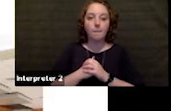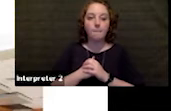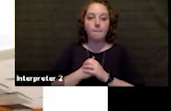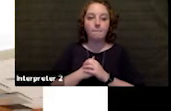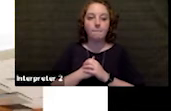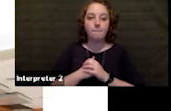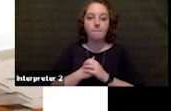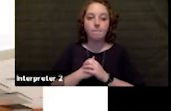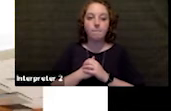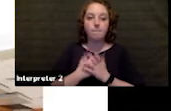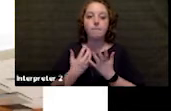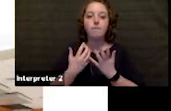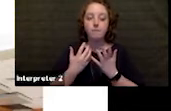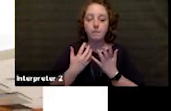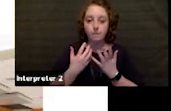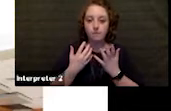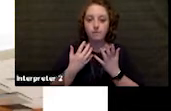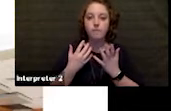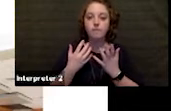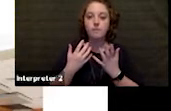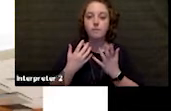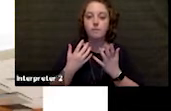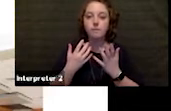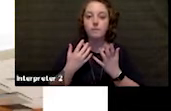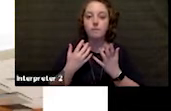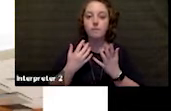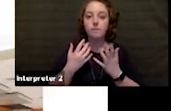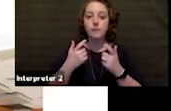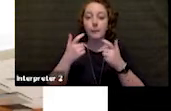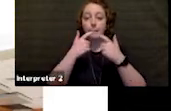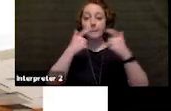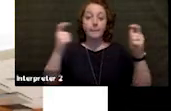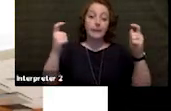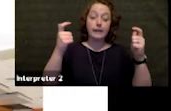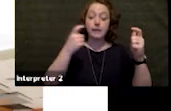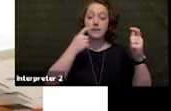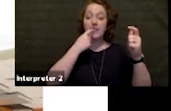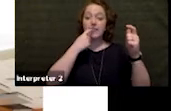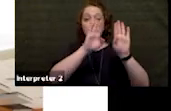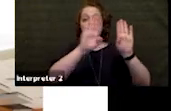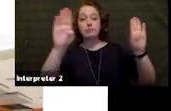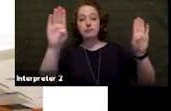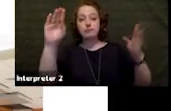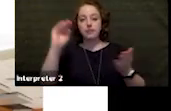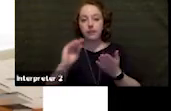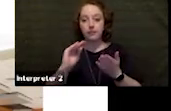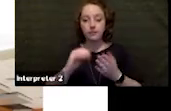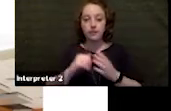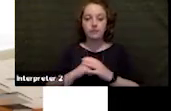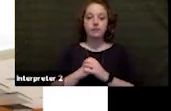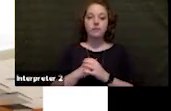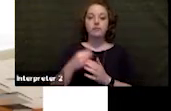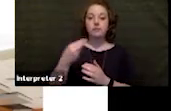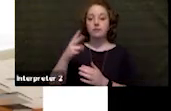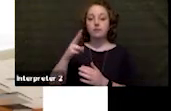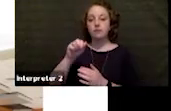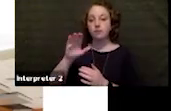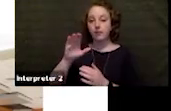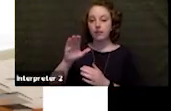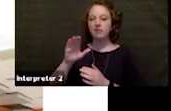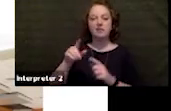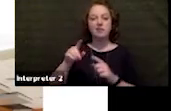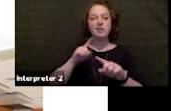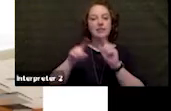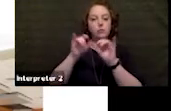having, larger expanses of glass. Your HVAC systems, switching from a chilled water to something different like a DX system.